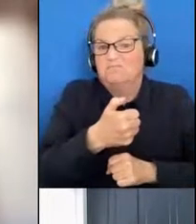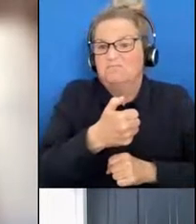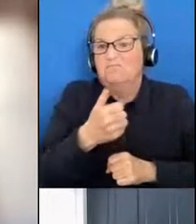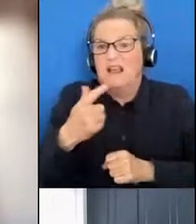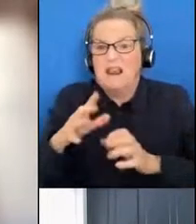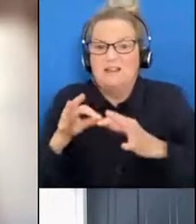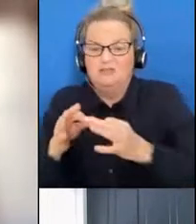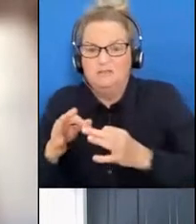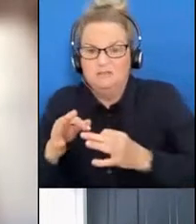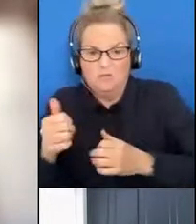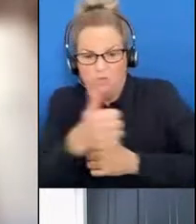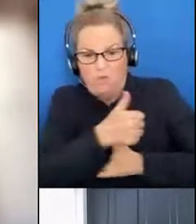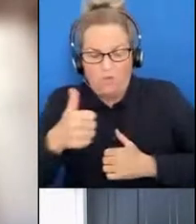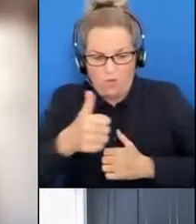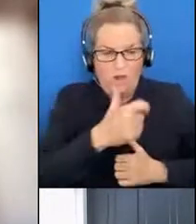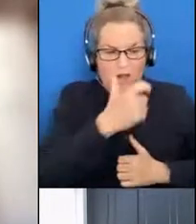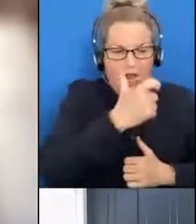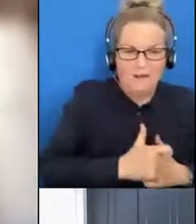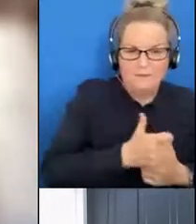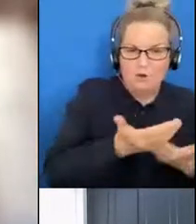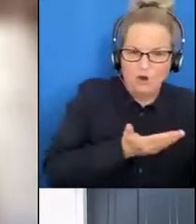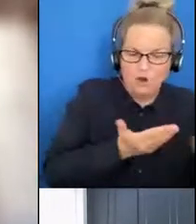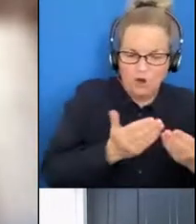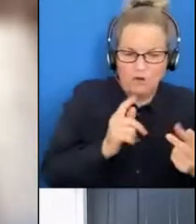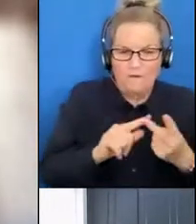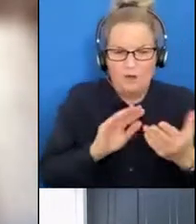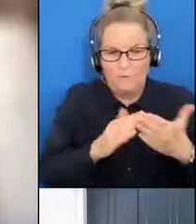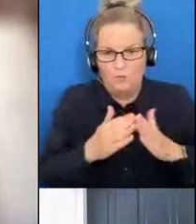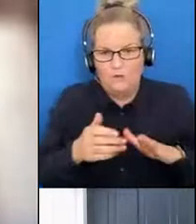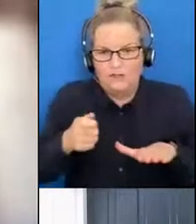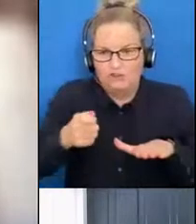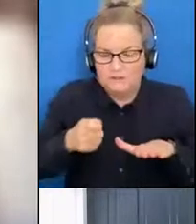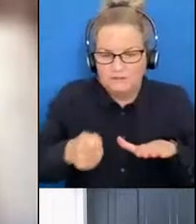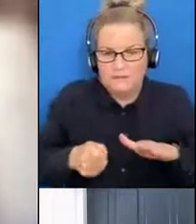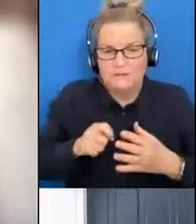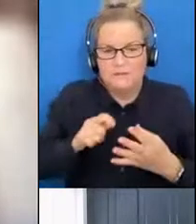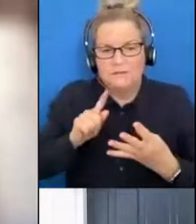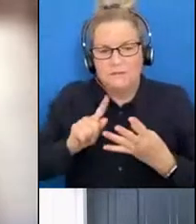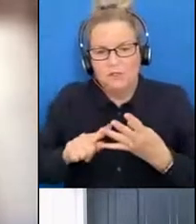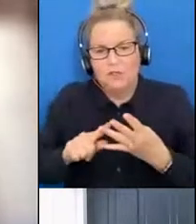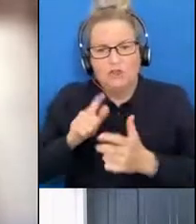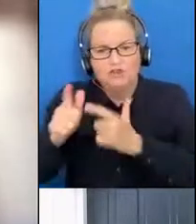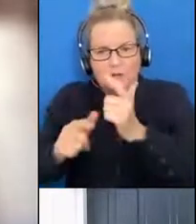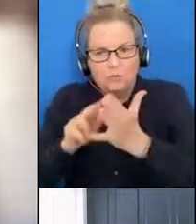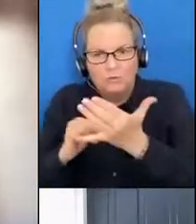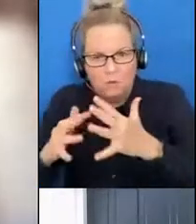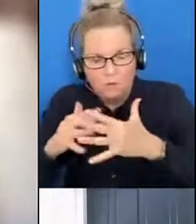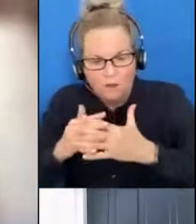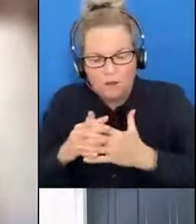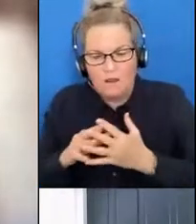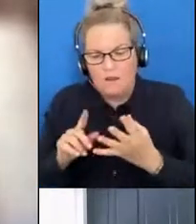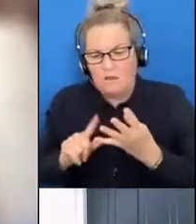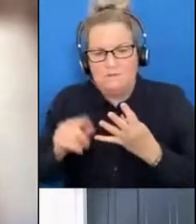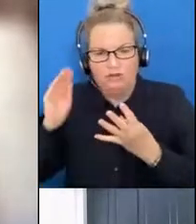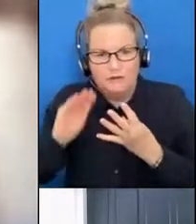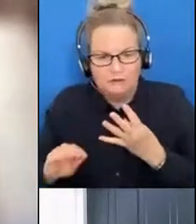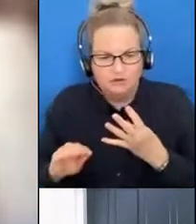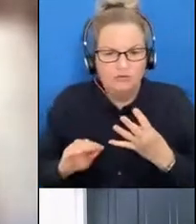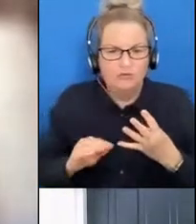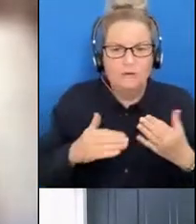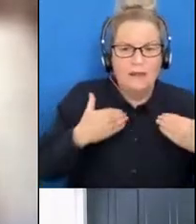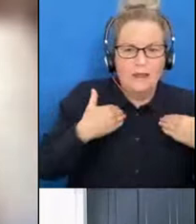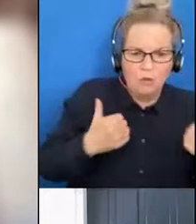including Department of Customer Service, Department of Communities and Justice, Transport for New South Wales, Department of Education,